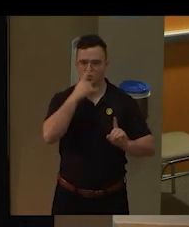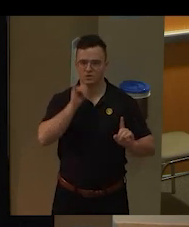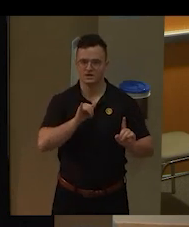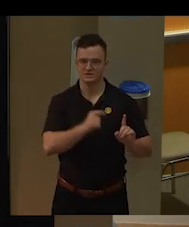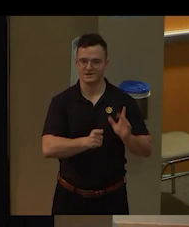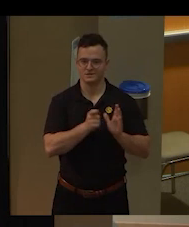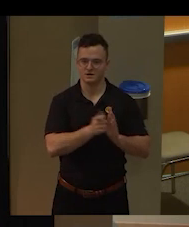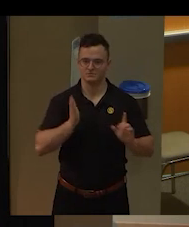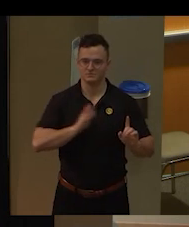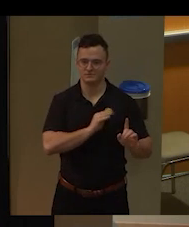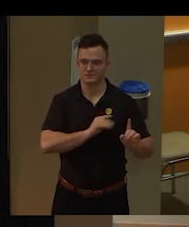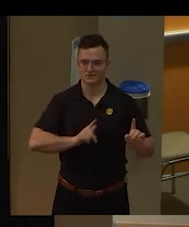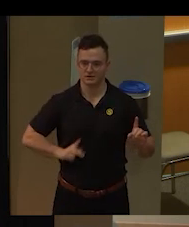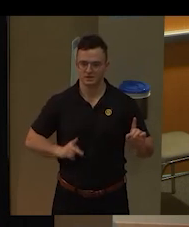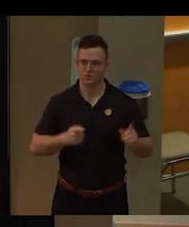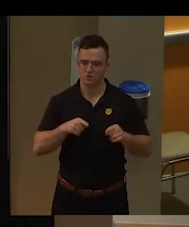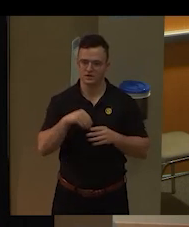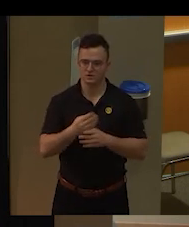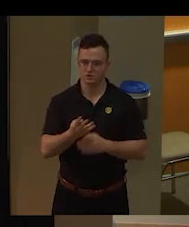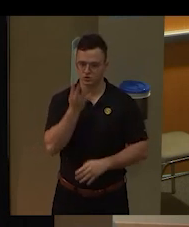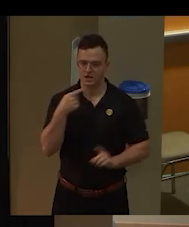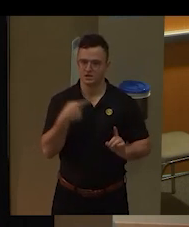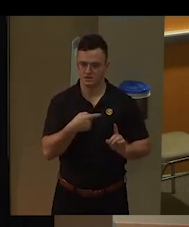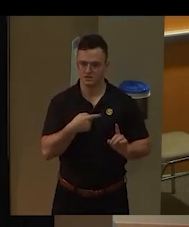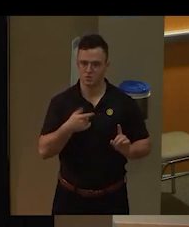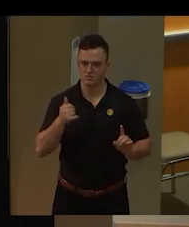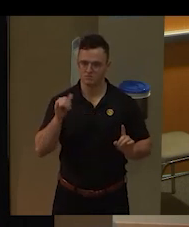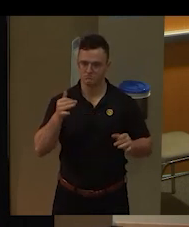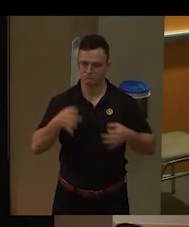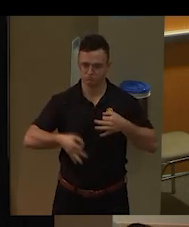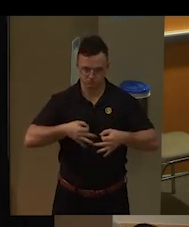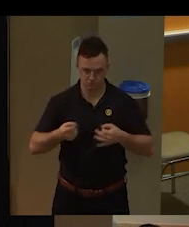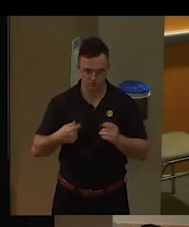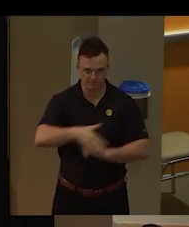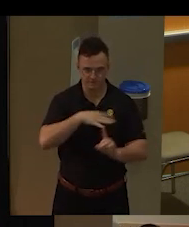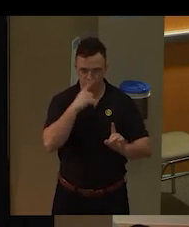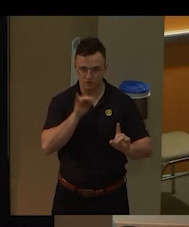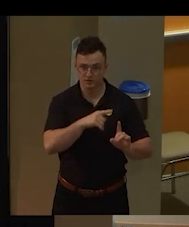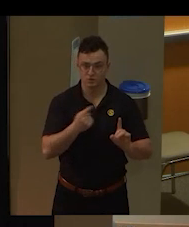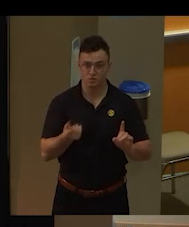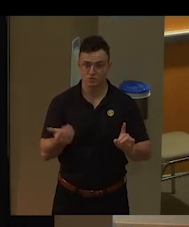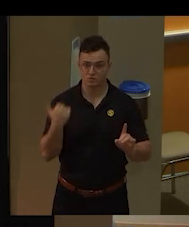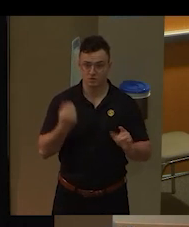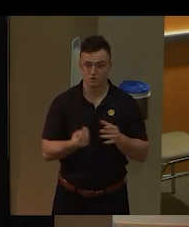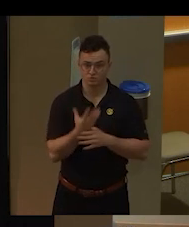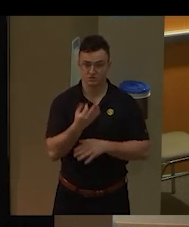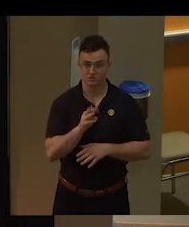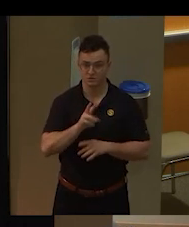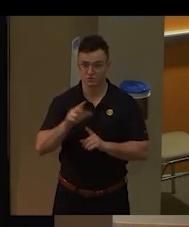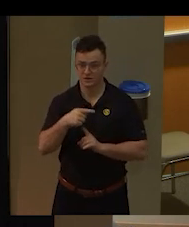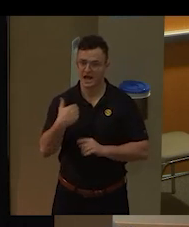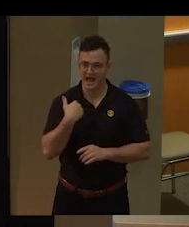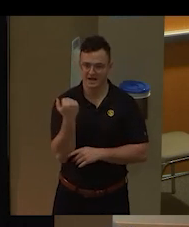King was writing these letters while he was interned in Birmingham Jail. So in the spring of 1963, Dr. King